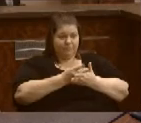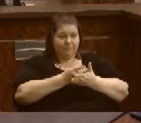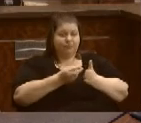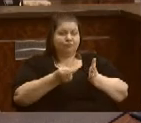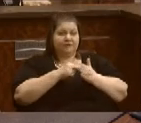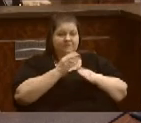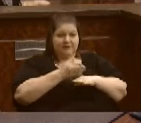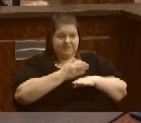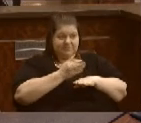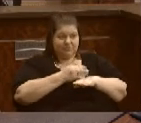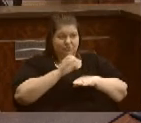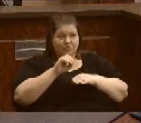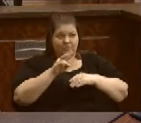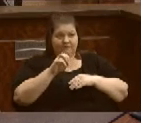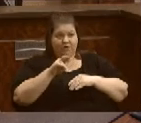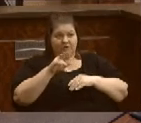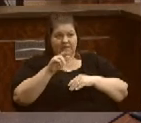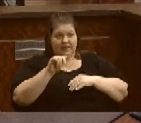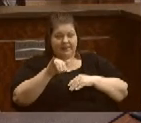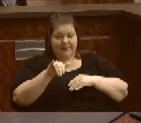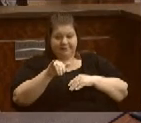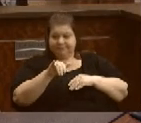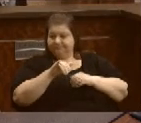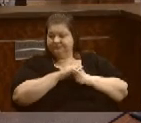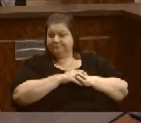revitalization overlay